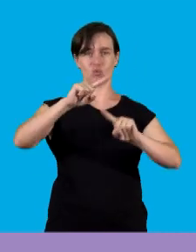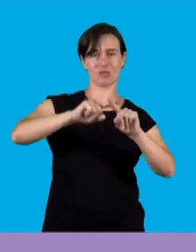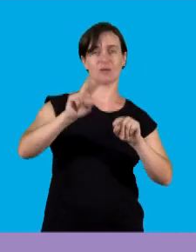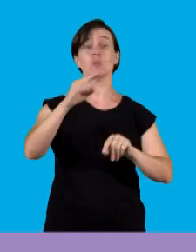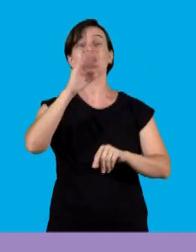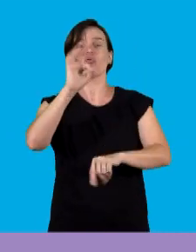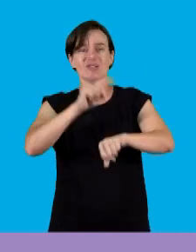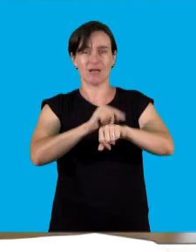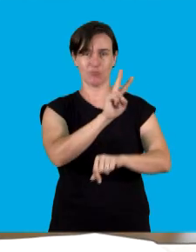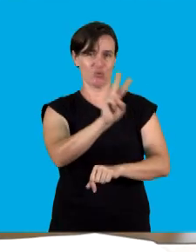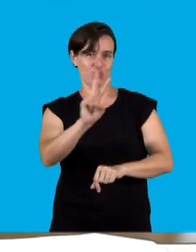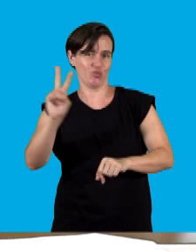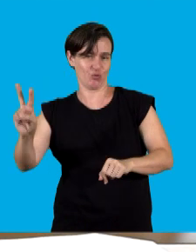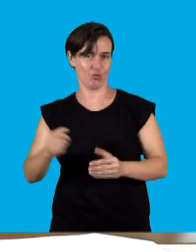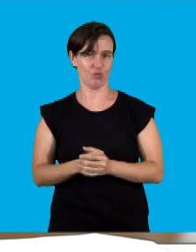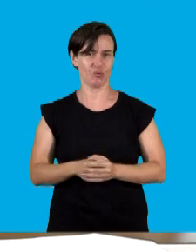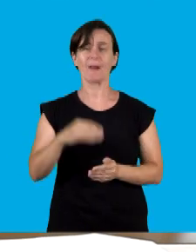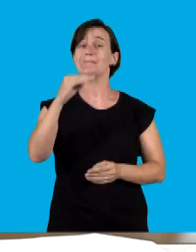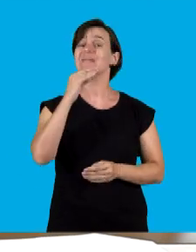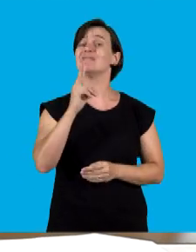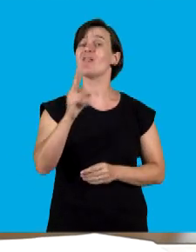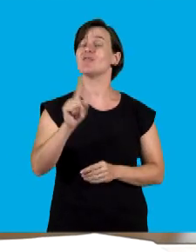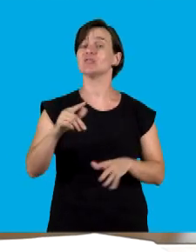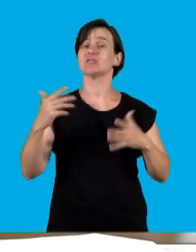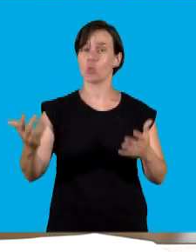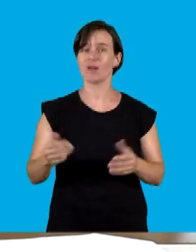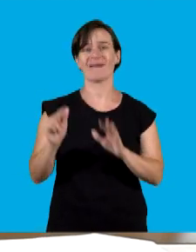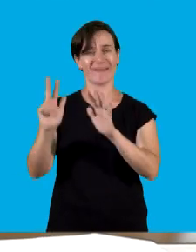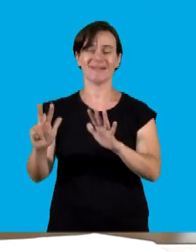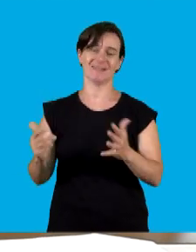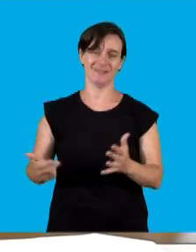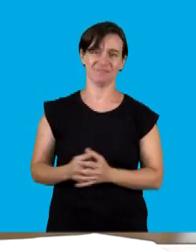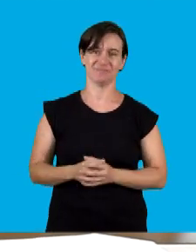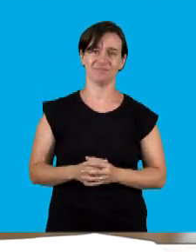2 again, which of course we know would give us an answer of 8.